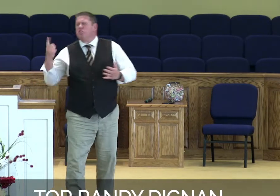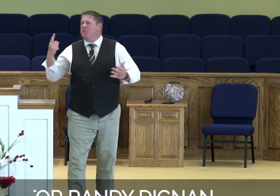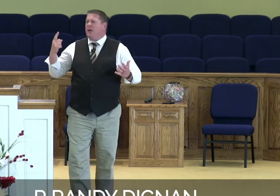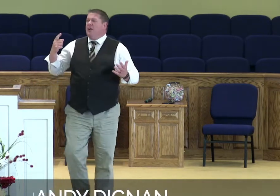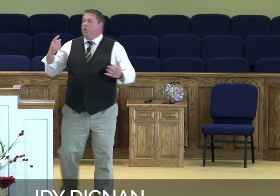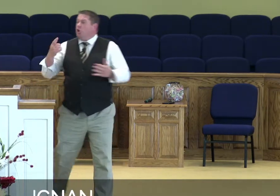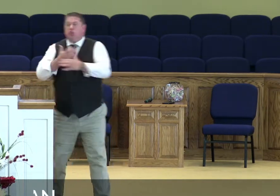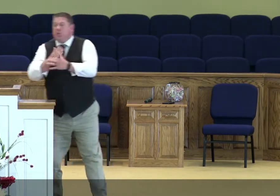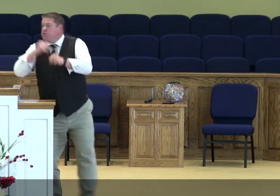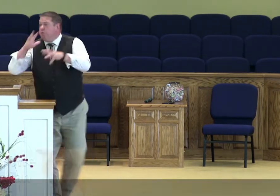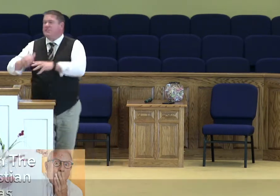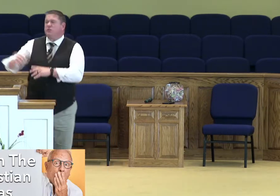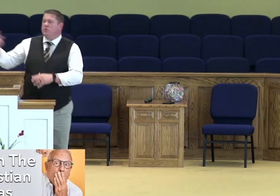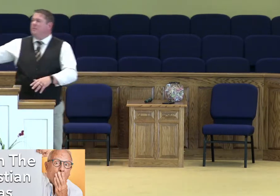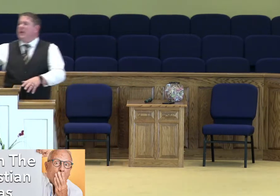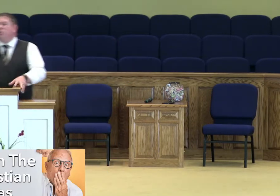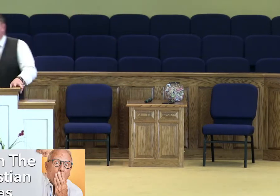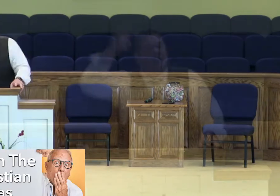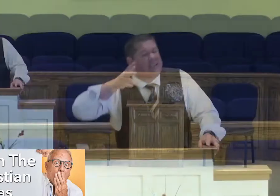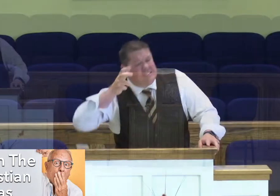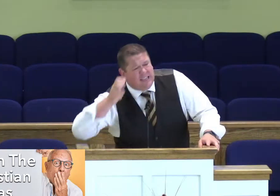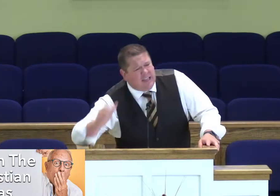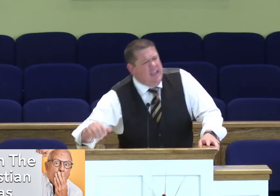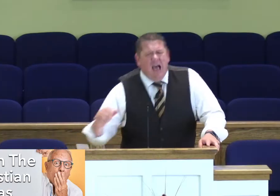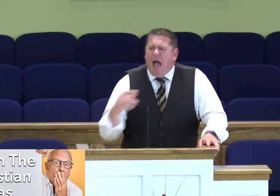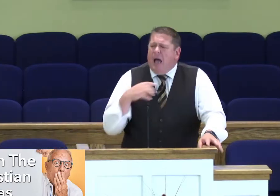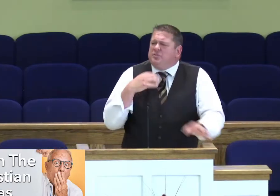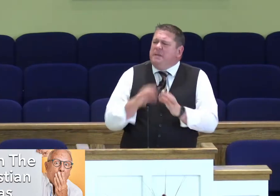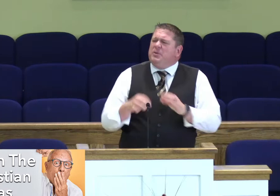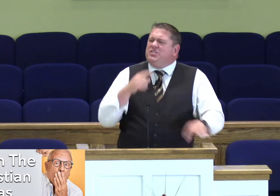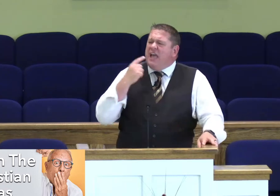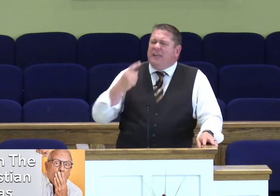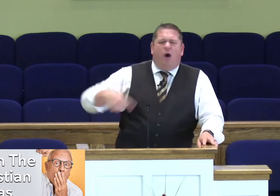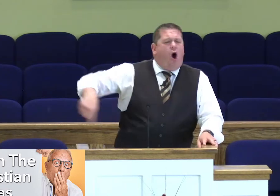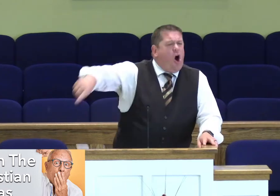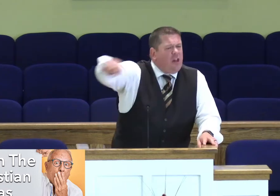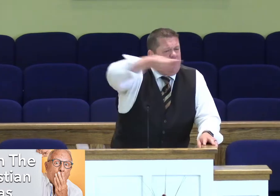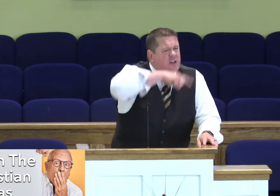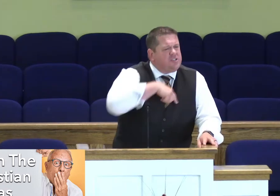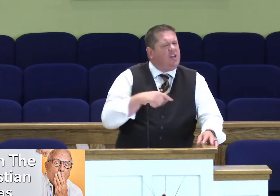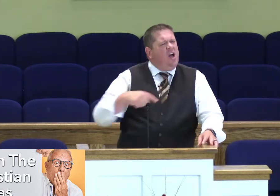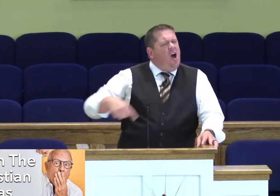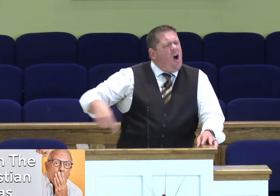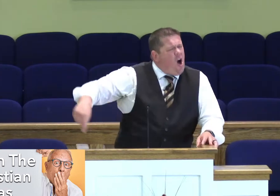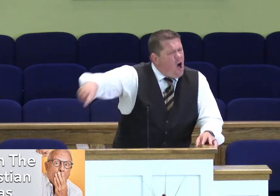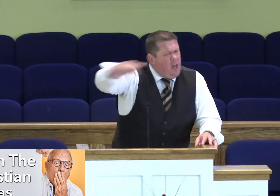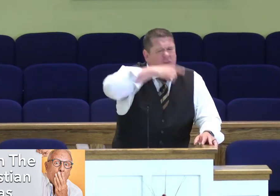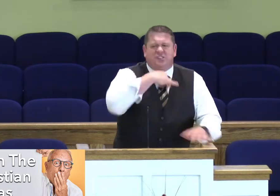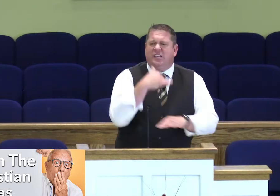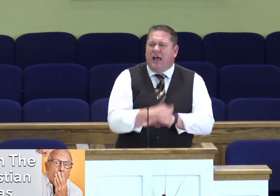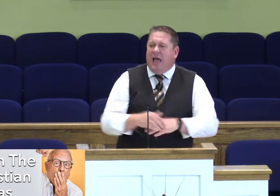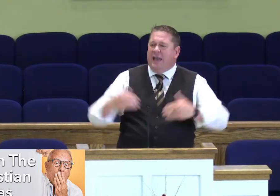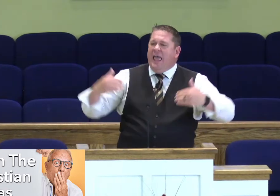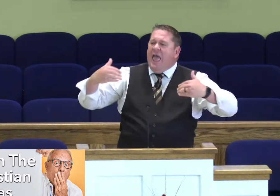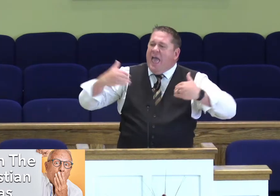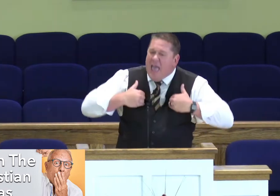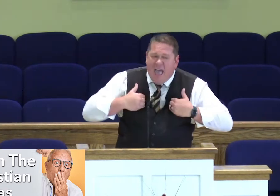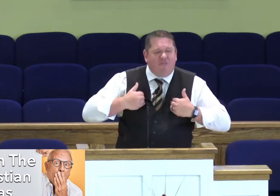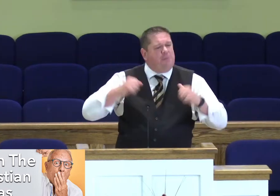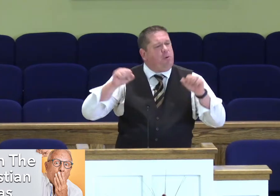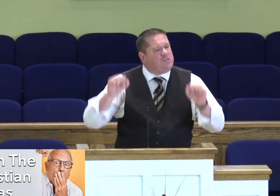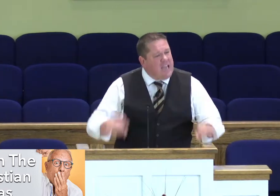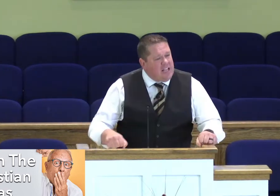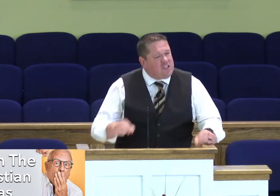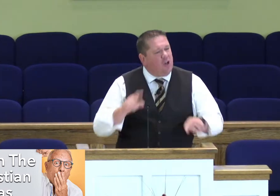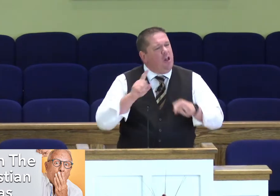Sometimes you're going to share his blessing with somebody else and know he's listening. I'm simply saying that all of us tonight